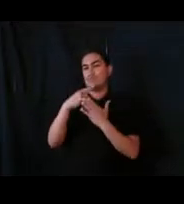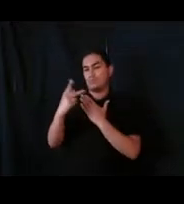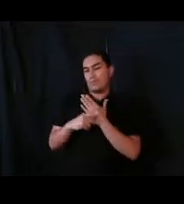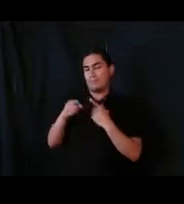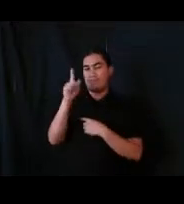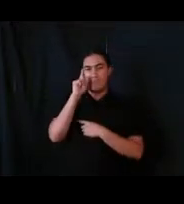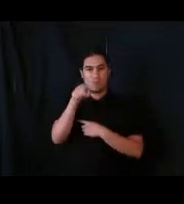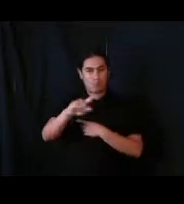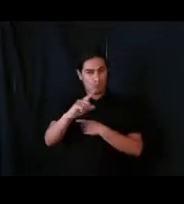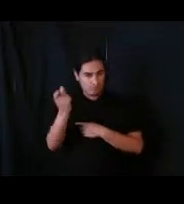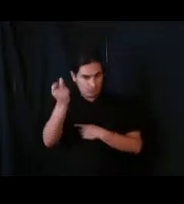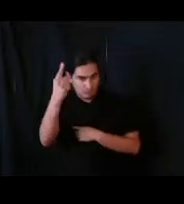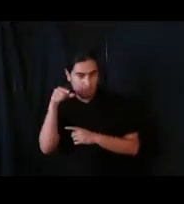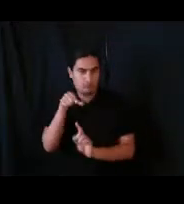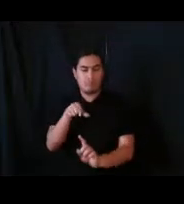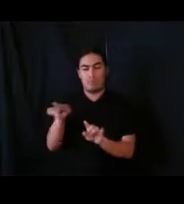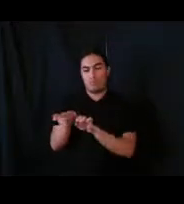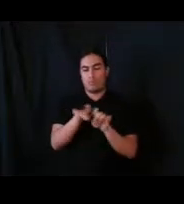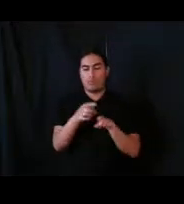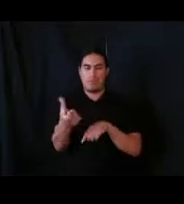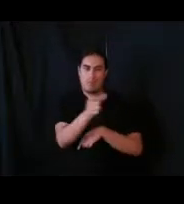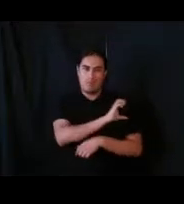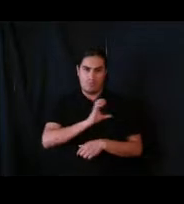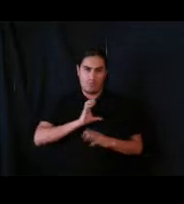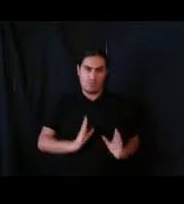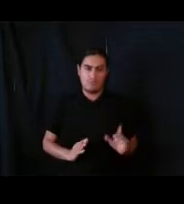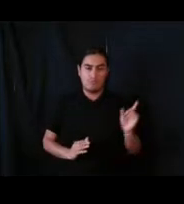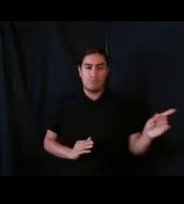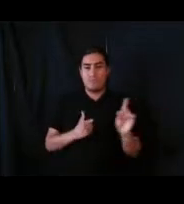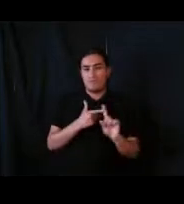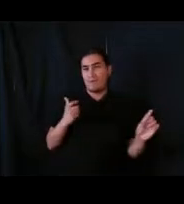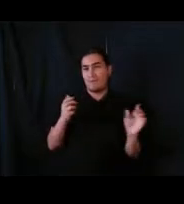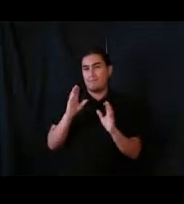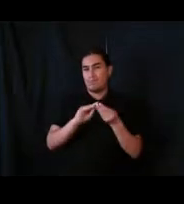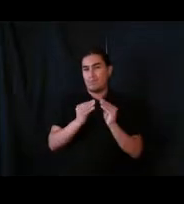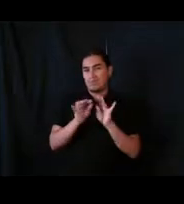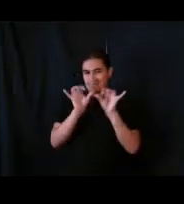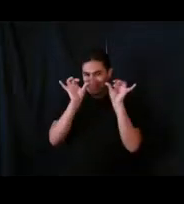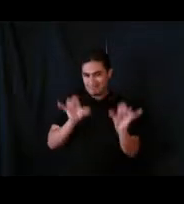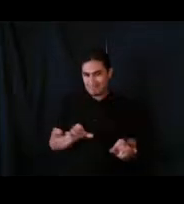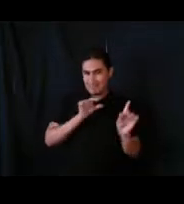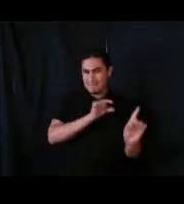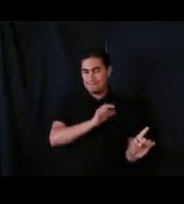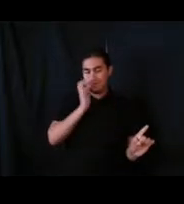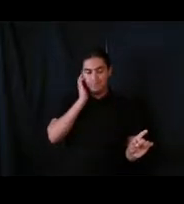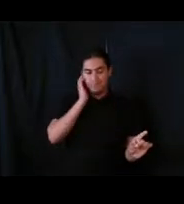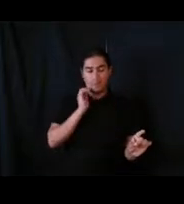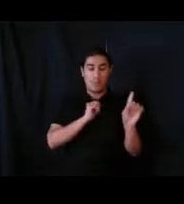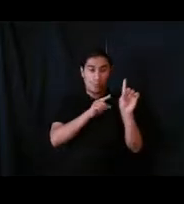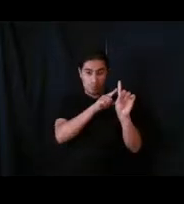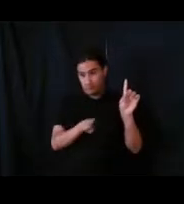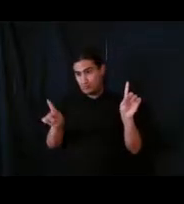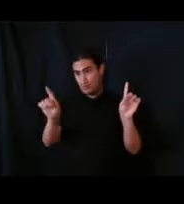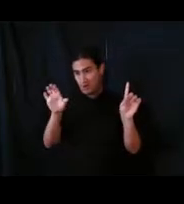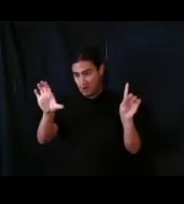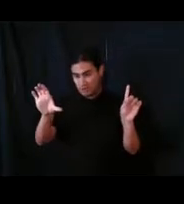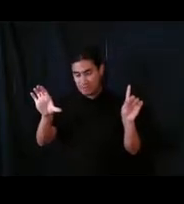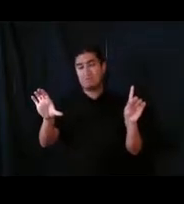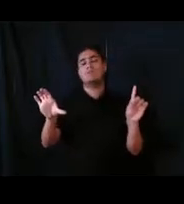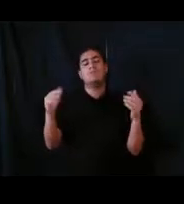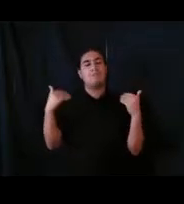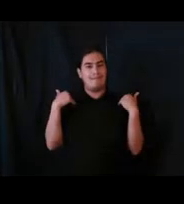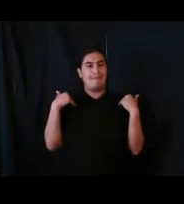you understand as well as any of the other commissioners that's based on a numeric system um you know from one to a hundred and there's a